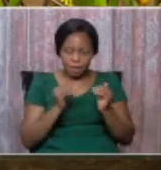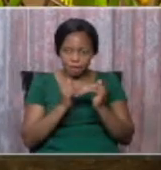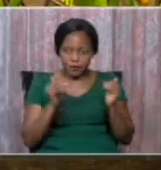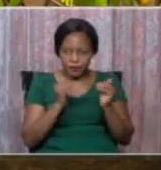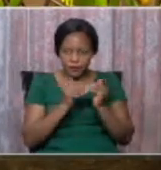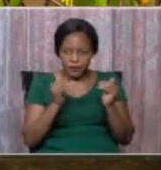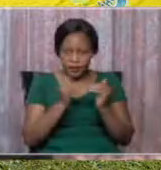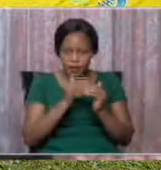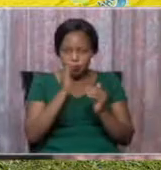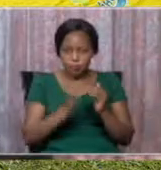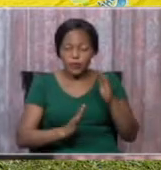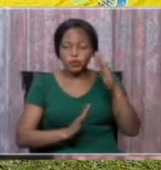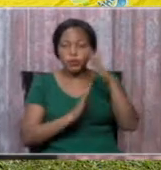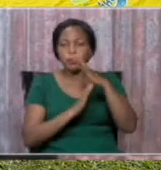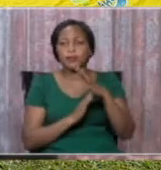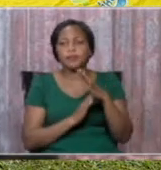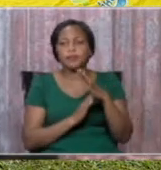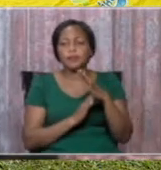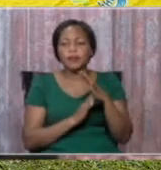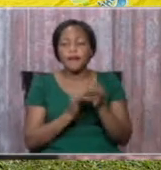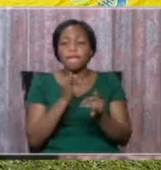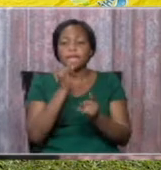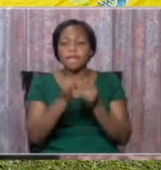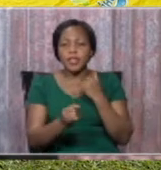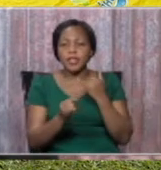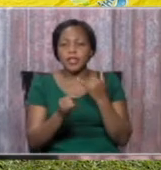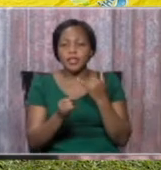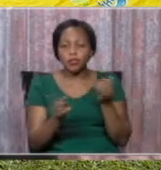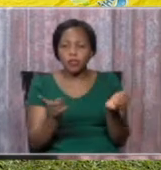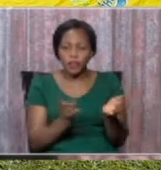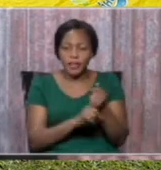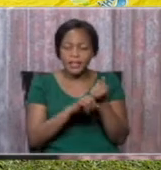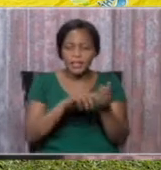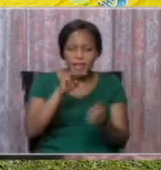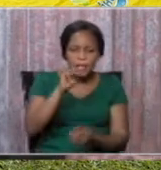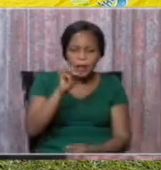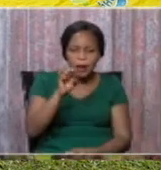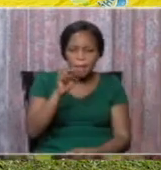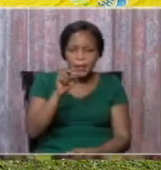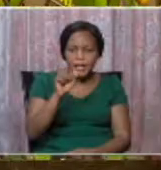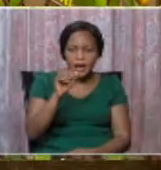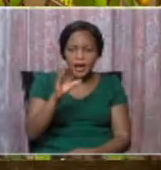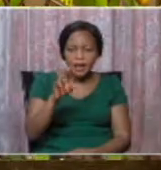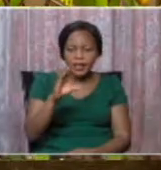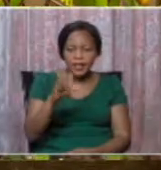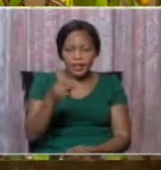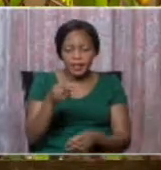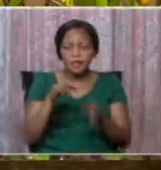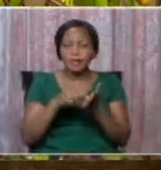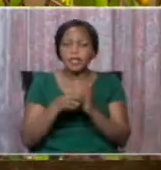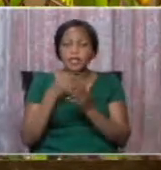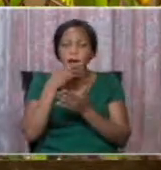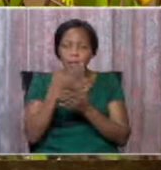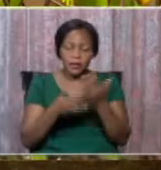Sometimes boys get excited about, oh, the girls started their menstrual period. But then we need to understand that boys